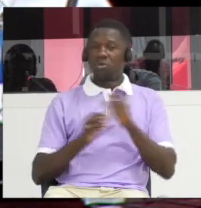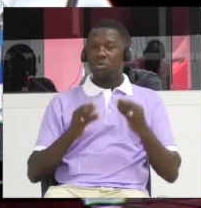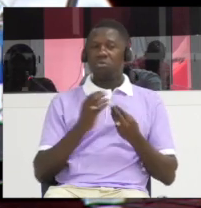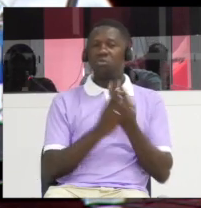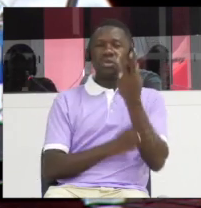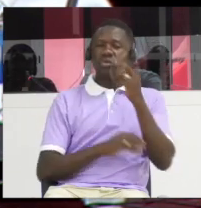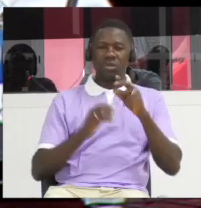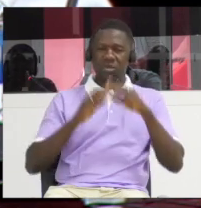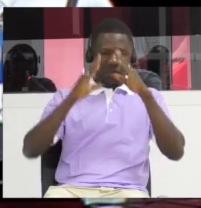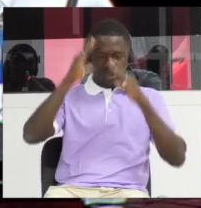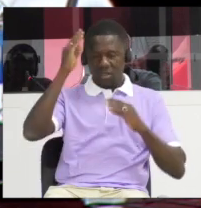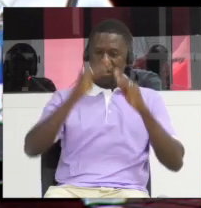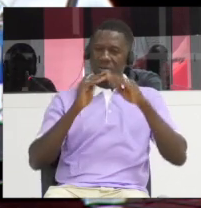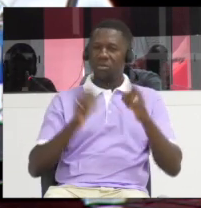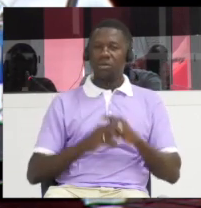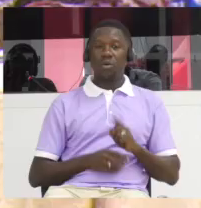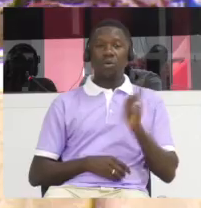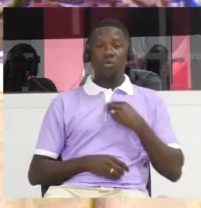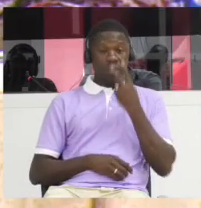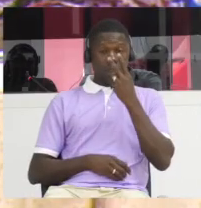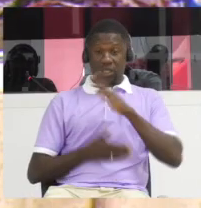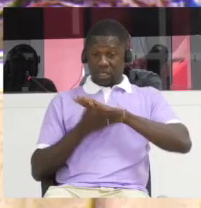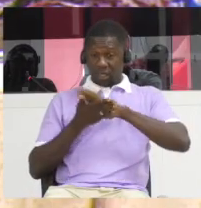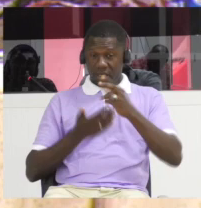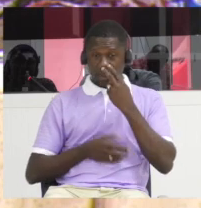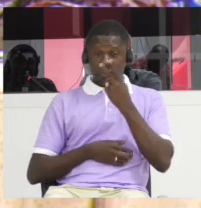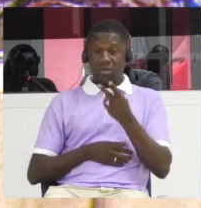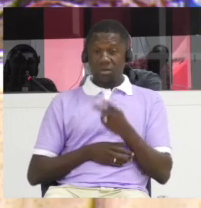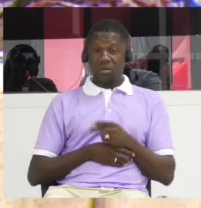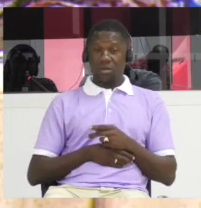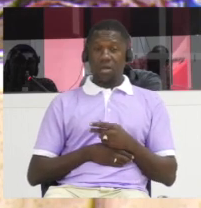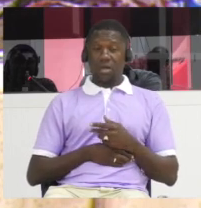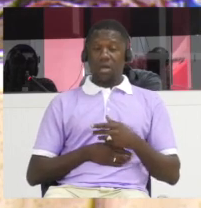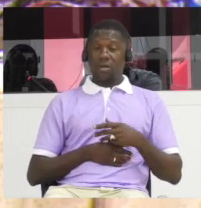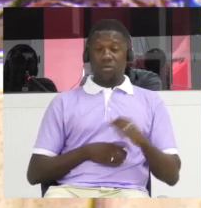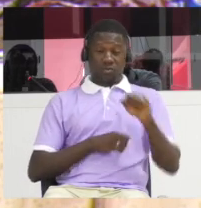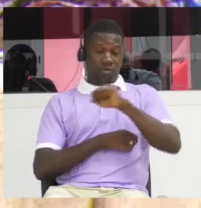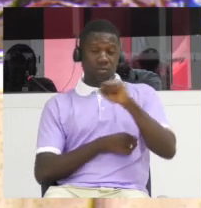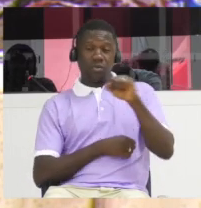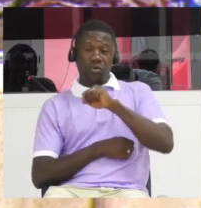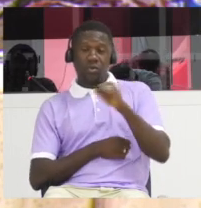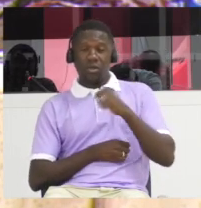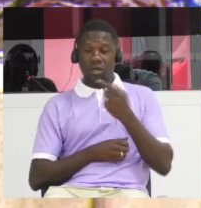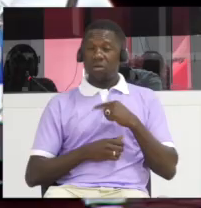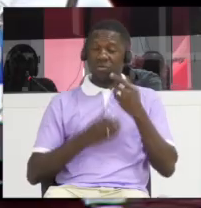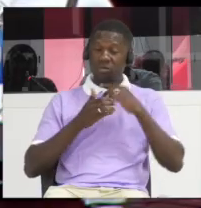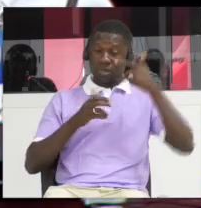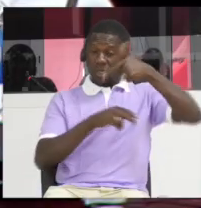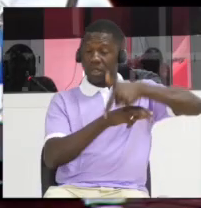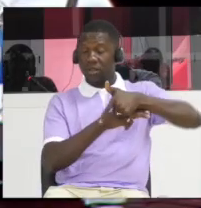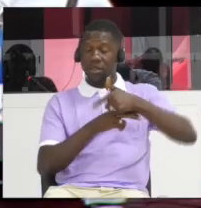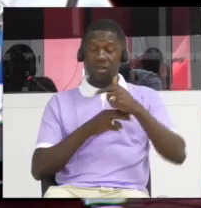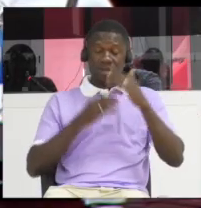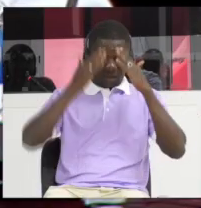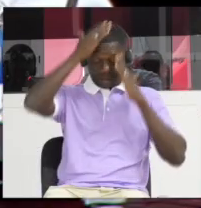of the GNA. What were clearly visible, however, were the flashy lifestyles of some of